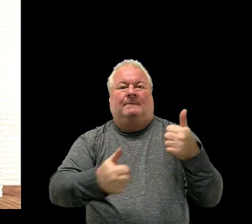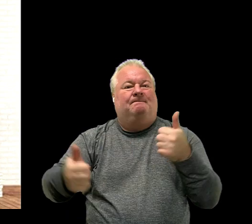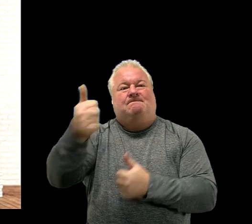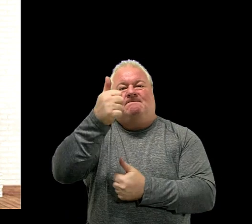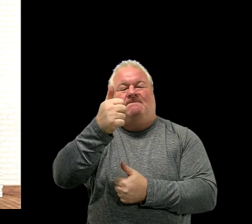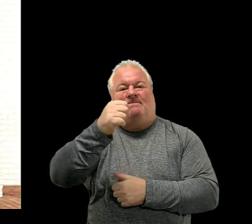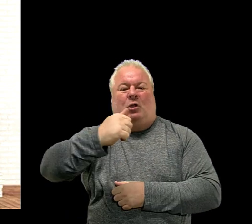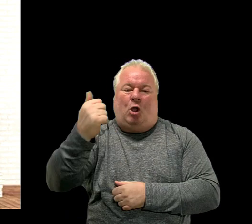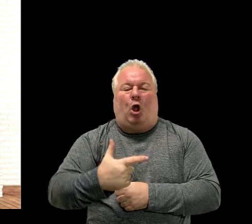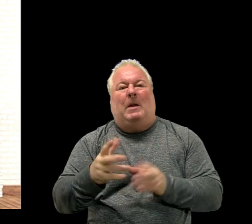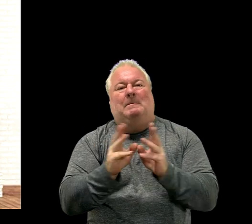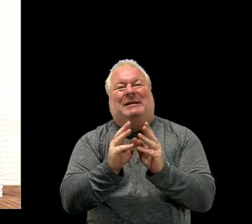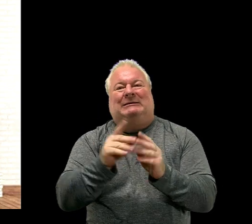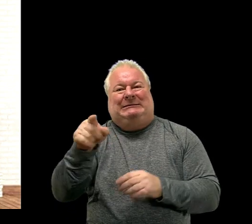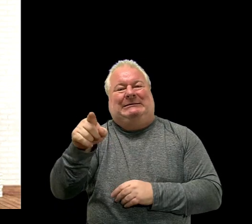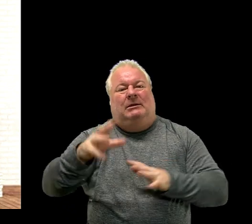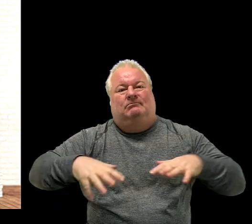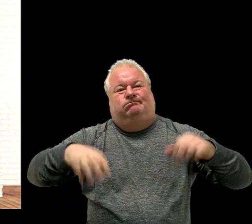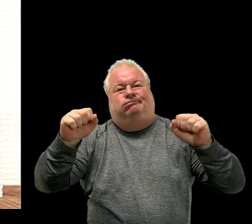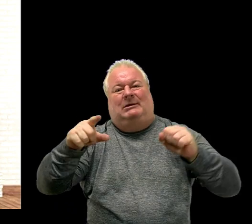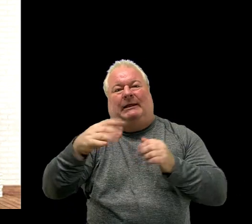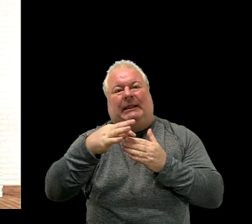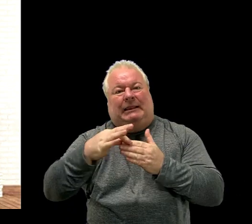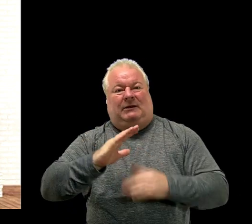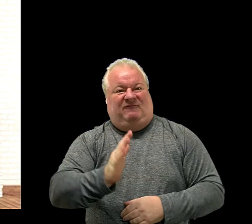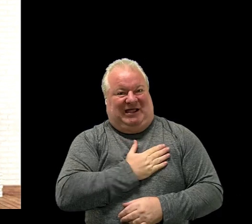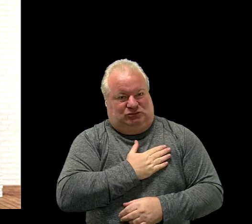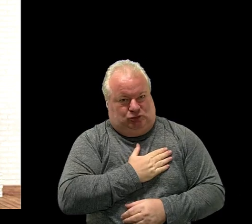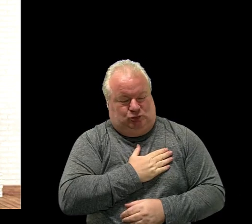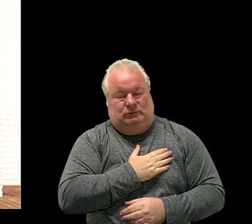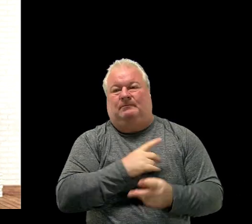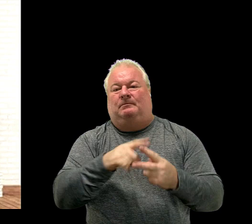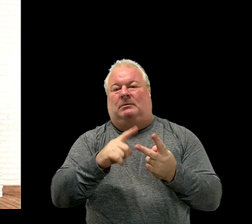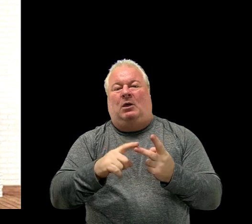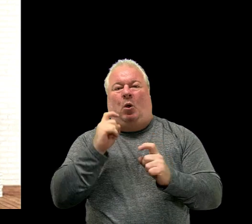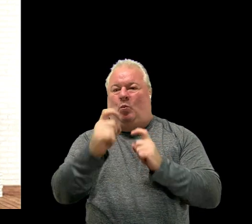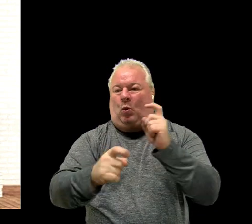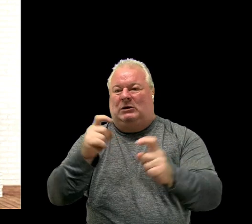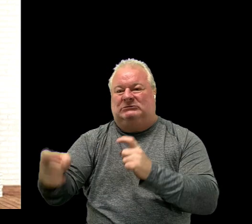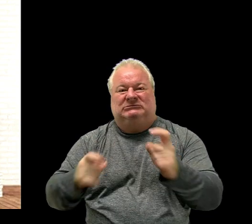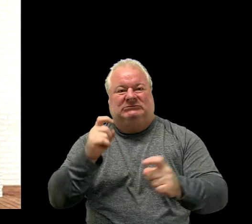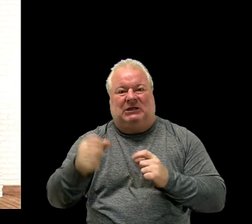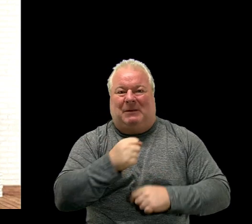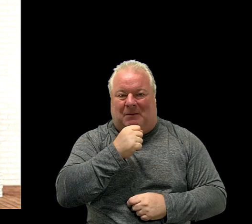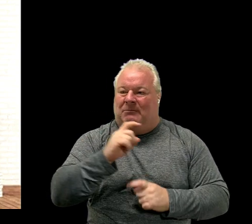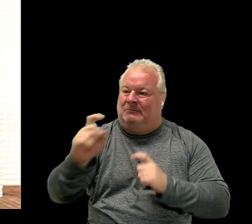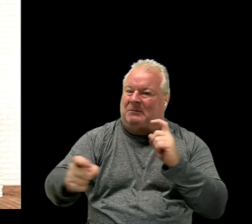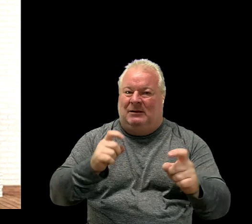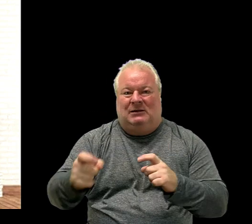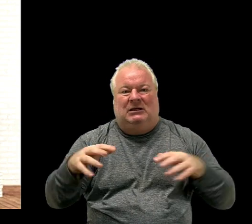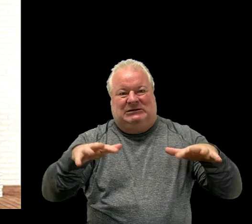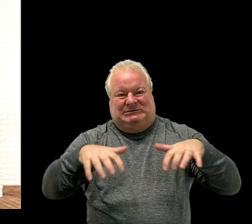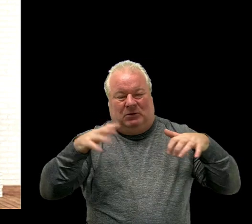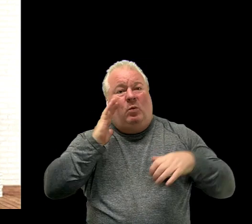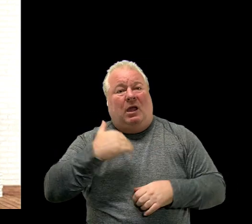all our meetings. You will lead us in our flag salute, in our awards assemblies, and yes, we will